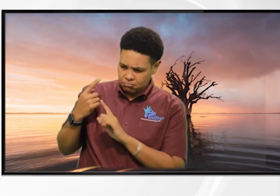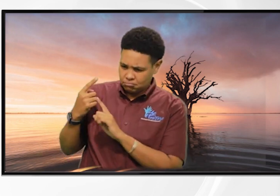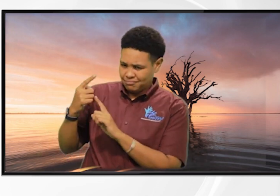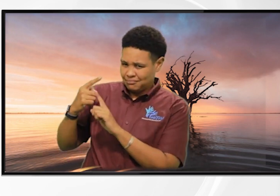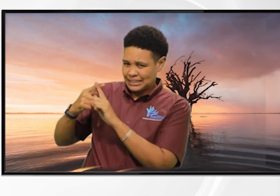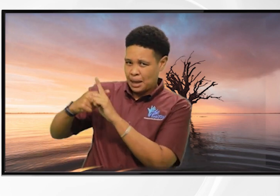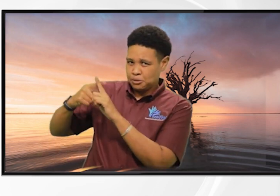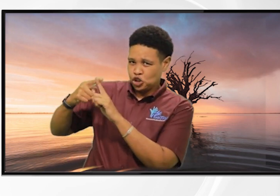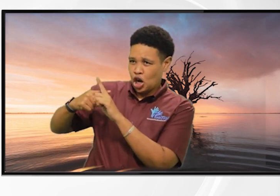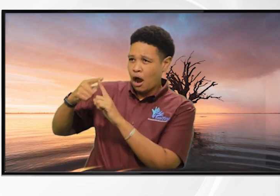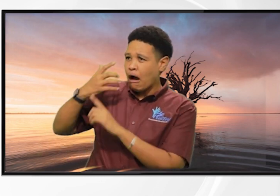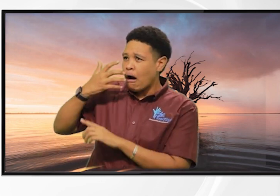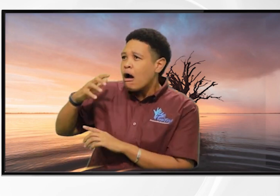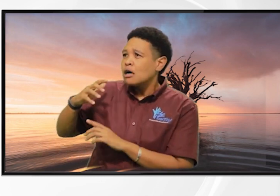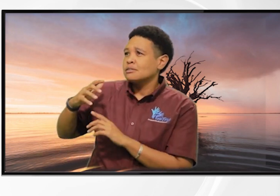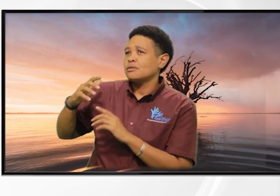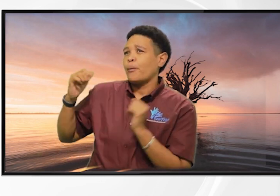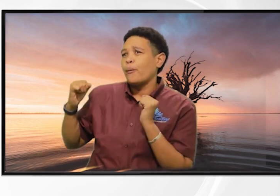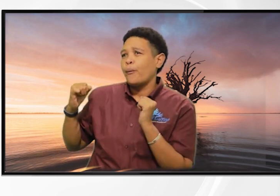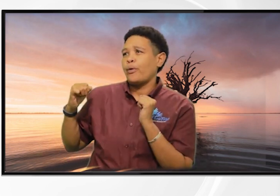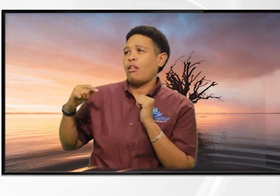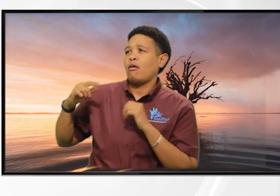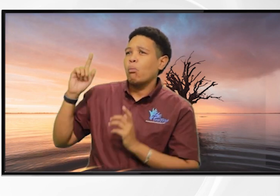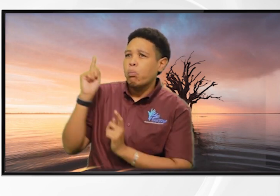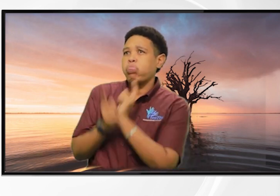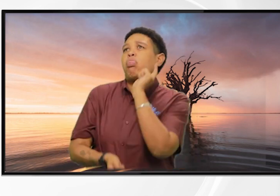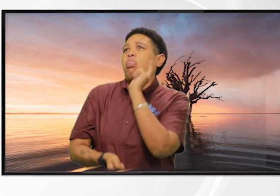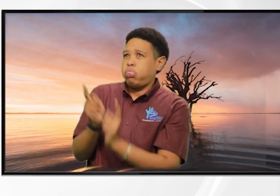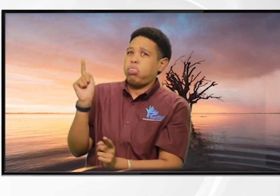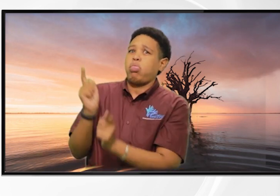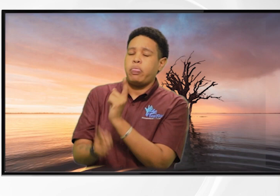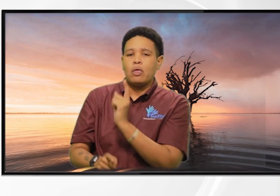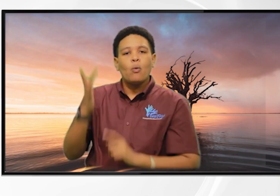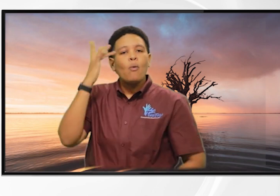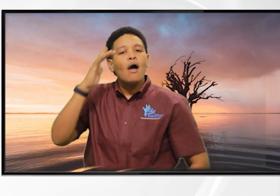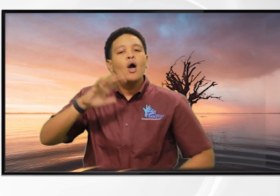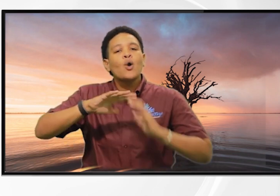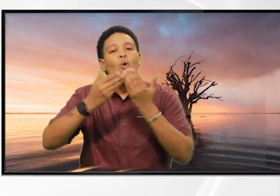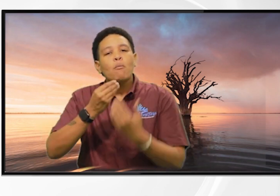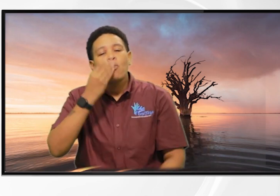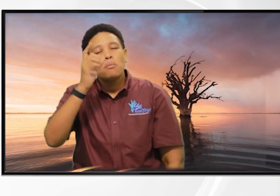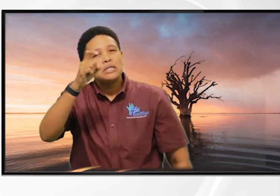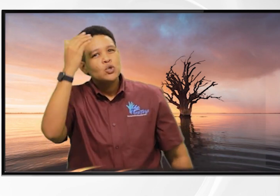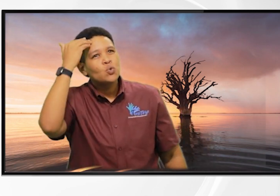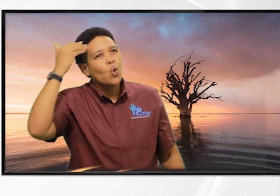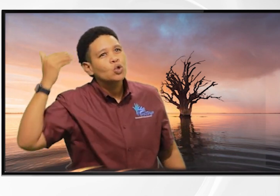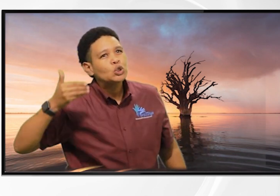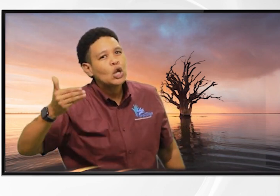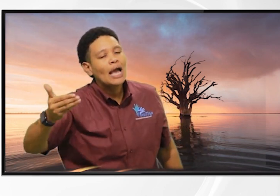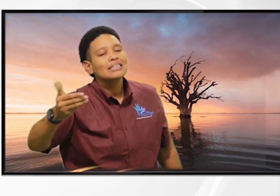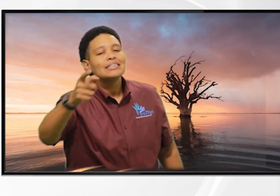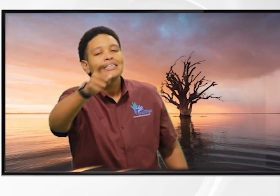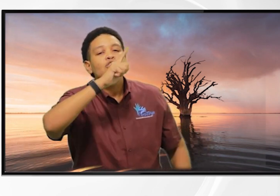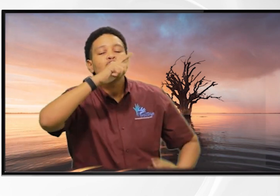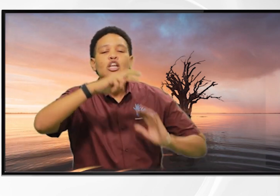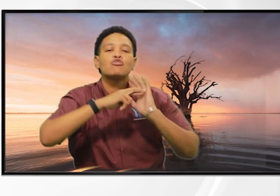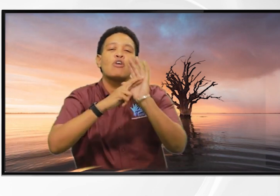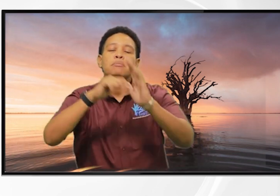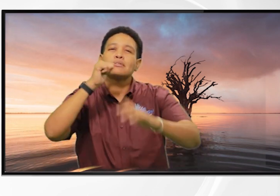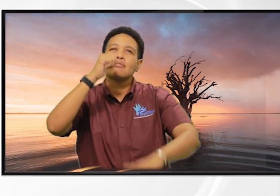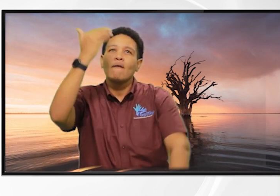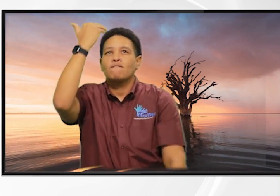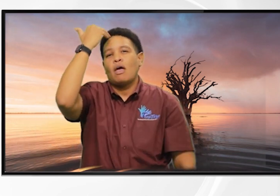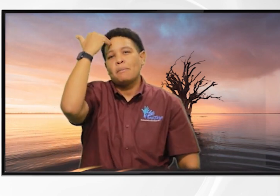global warming. There is a need to know what these trends are, as they represent the